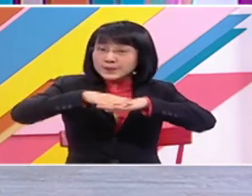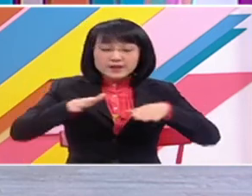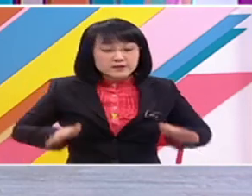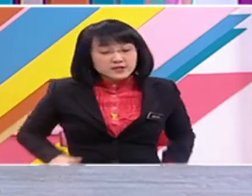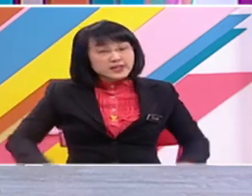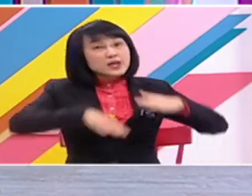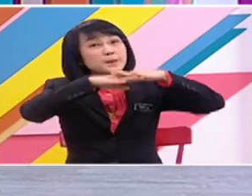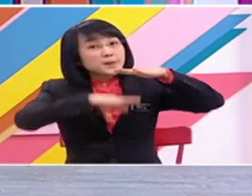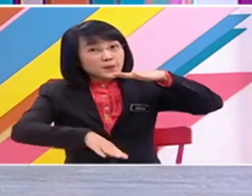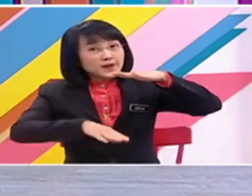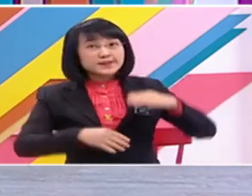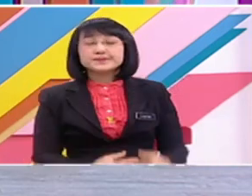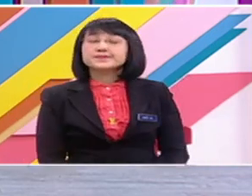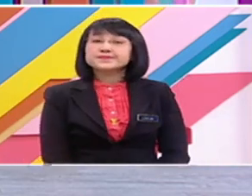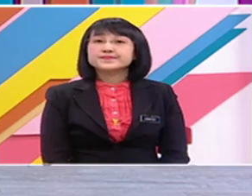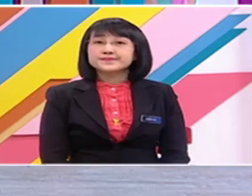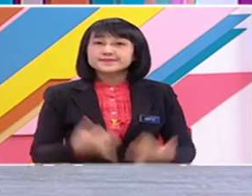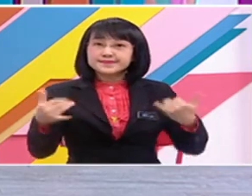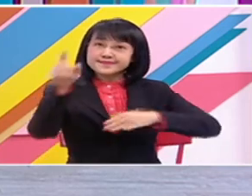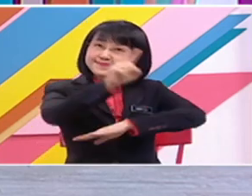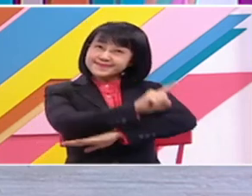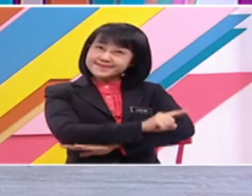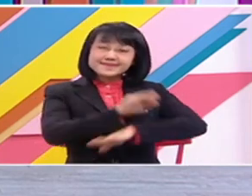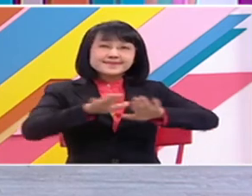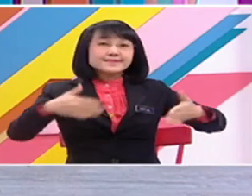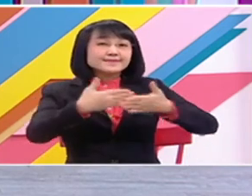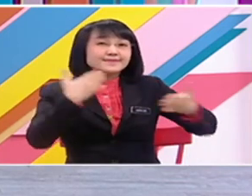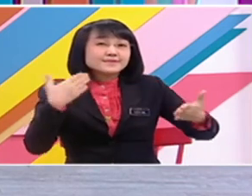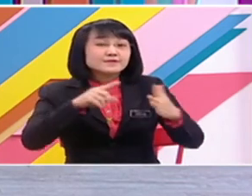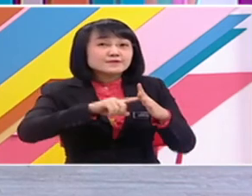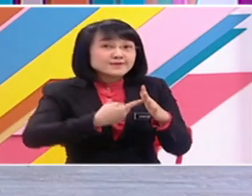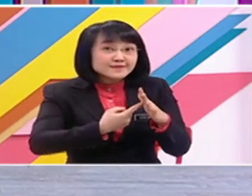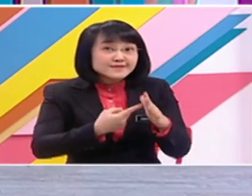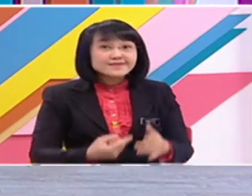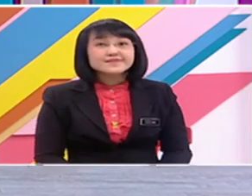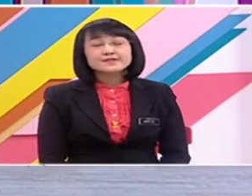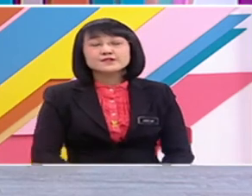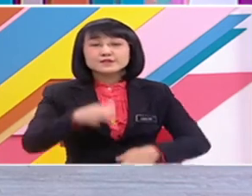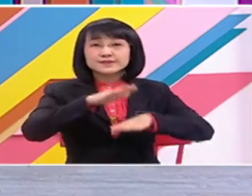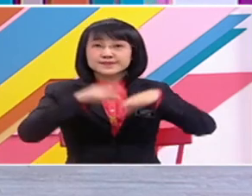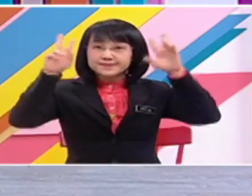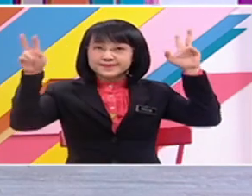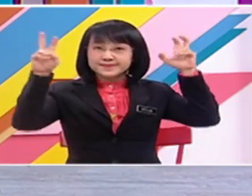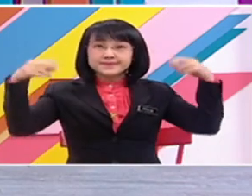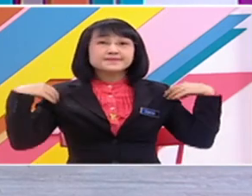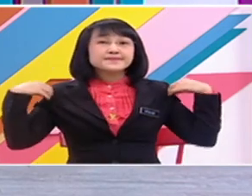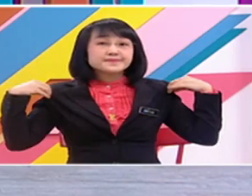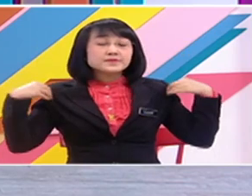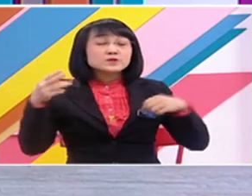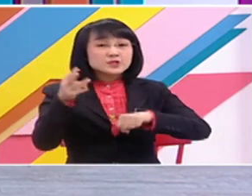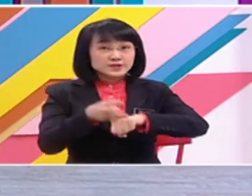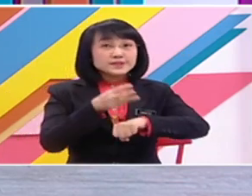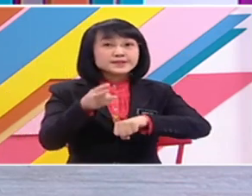Yes. All right, teacher. So today, kids, before we start anything on the title clothes we wear,